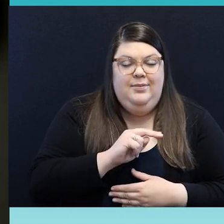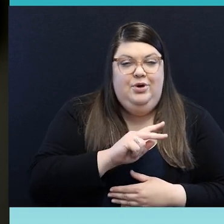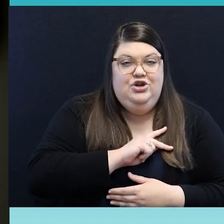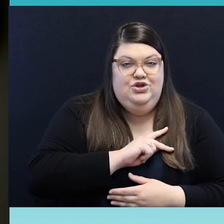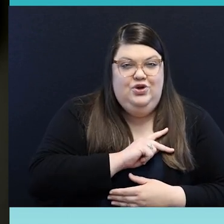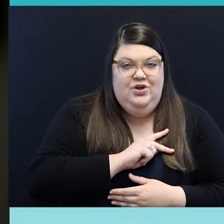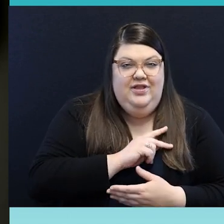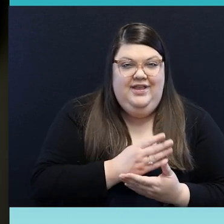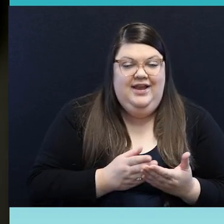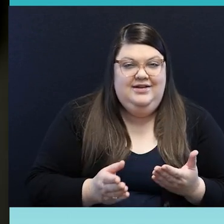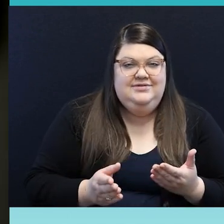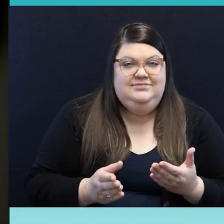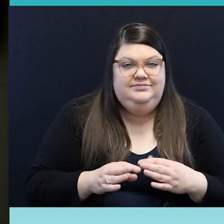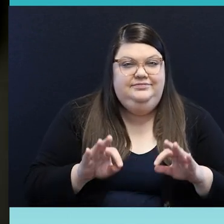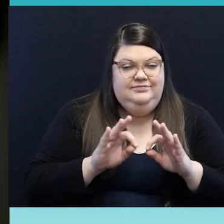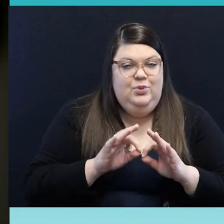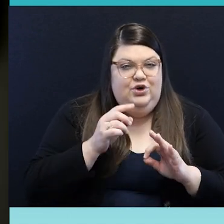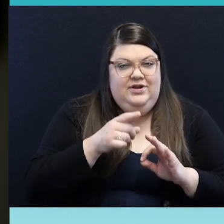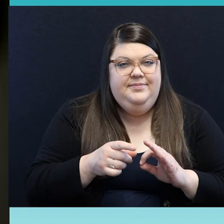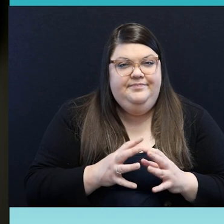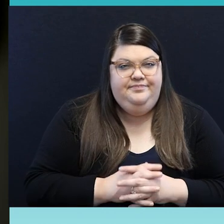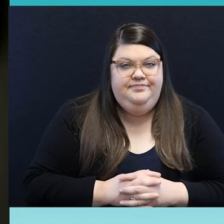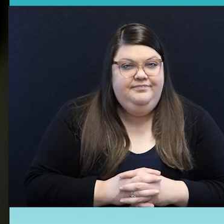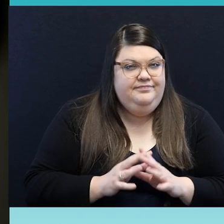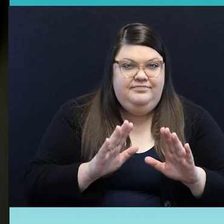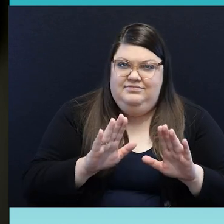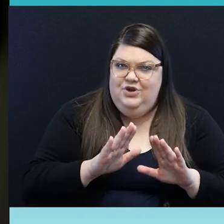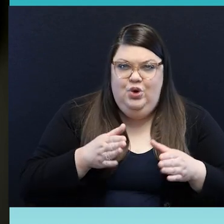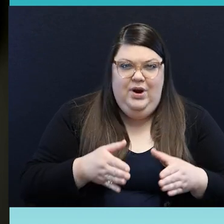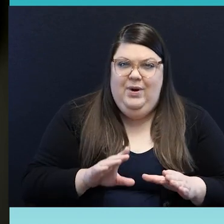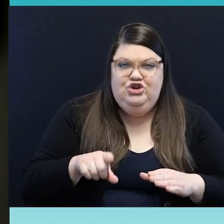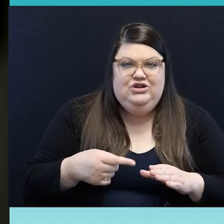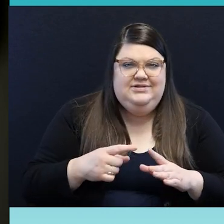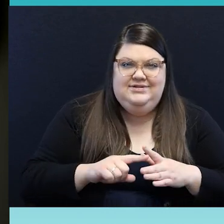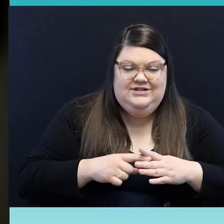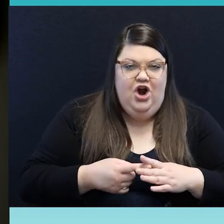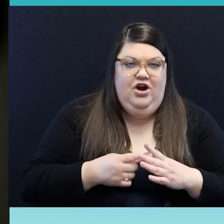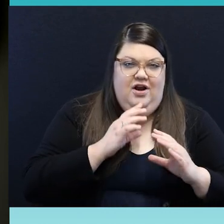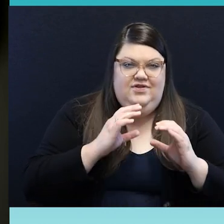personal things that is important to them. And that's a great way to just start a